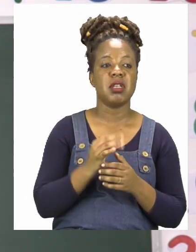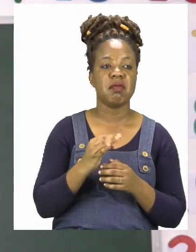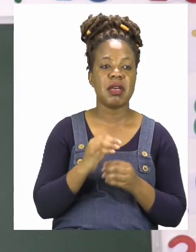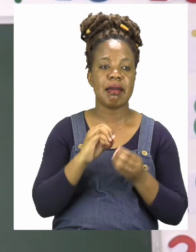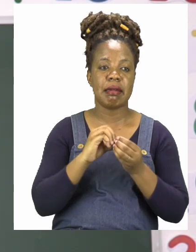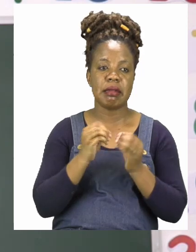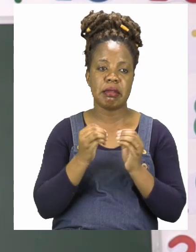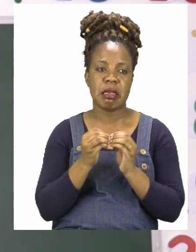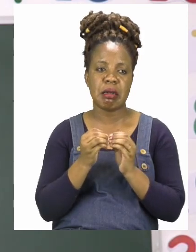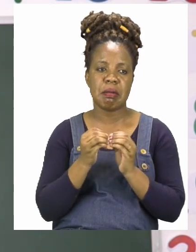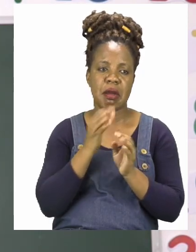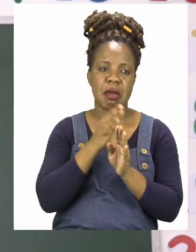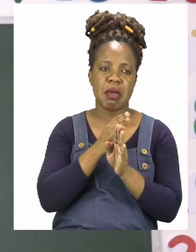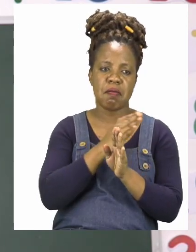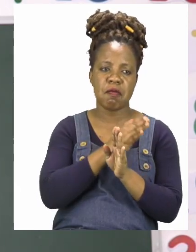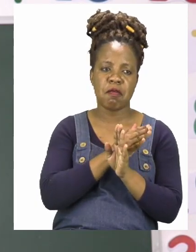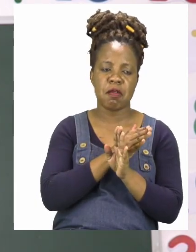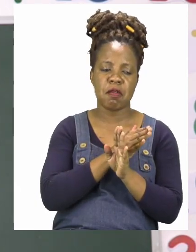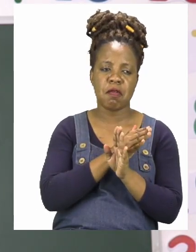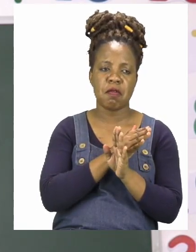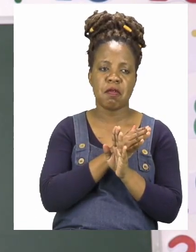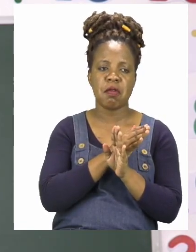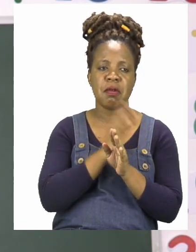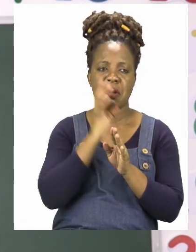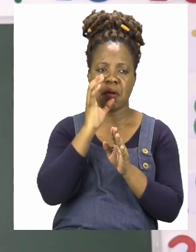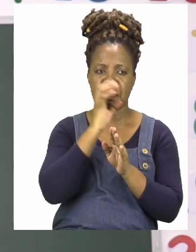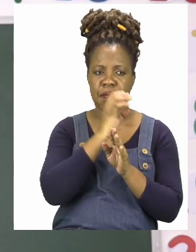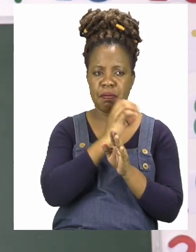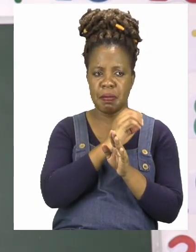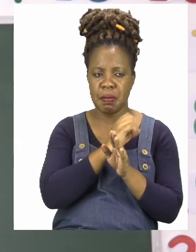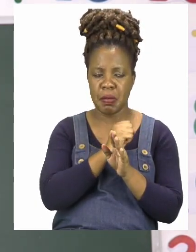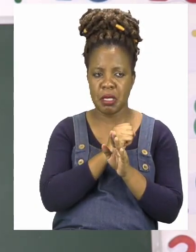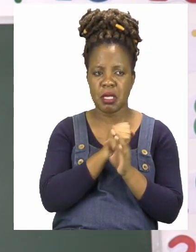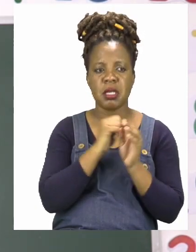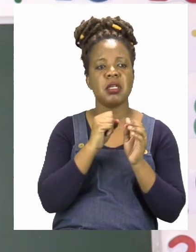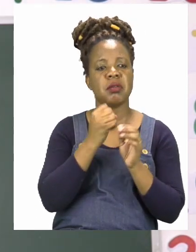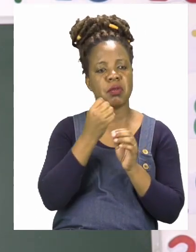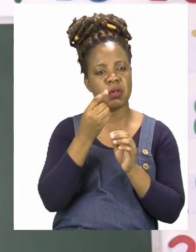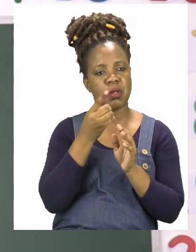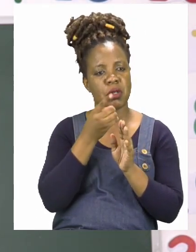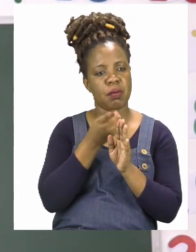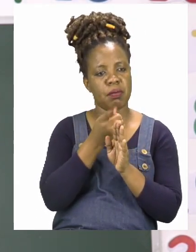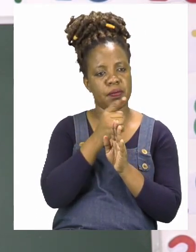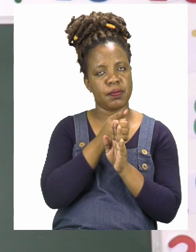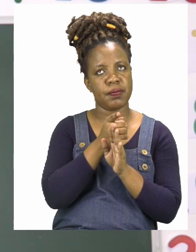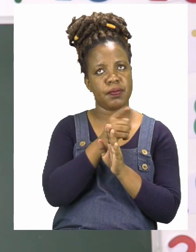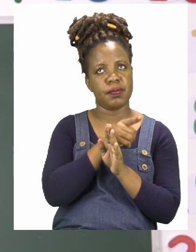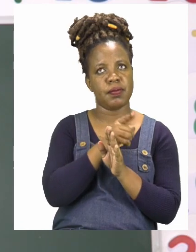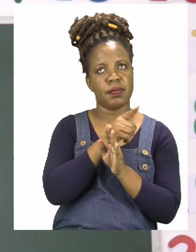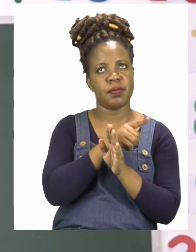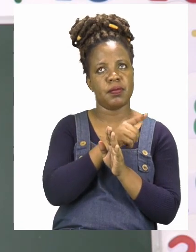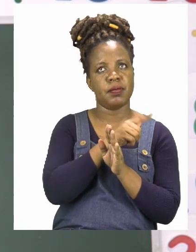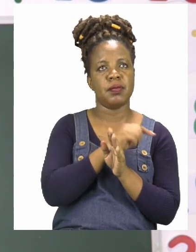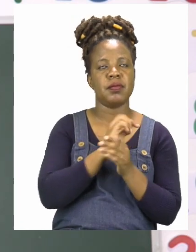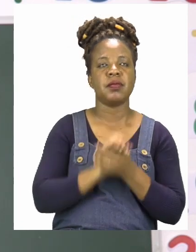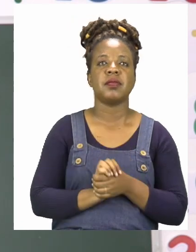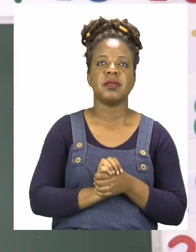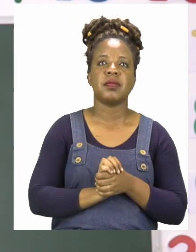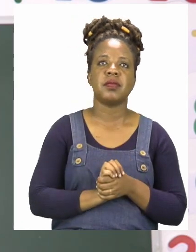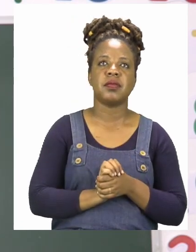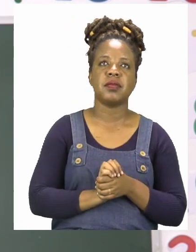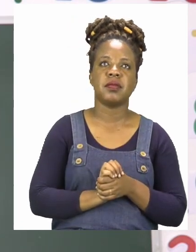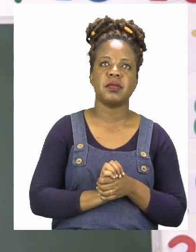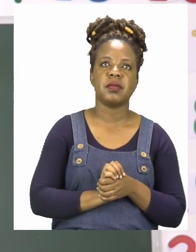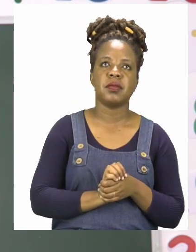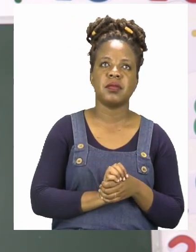missing, instead of counting going forward, I'd like you to please count going backwards. Now